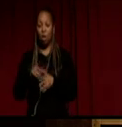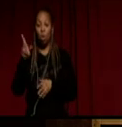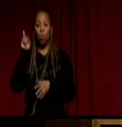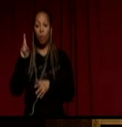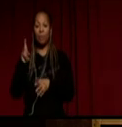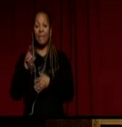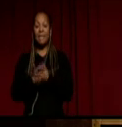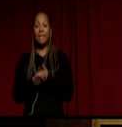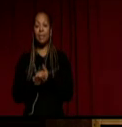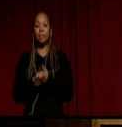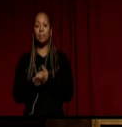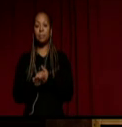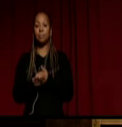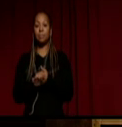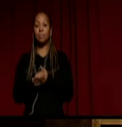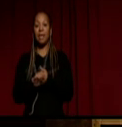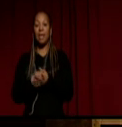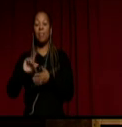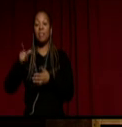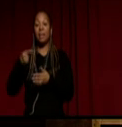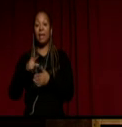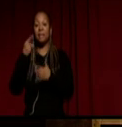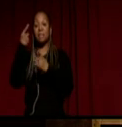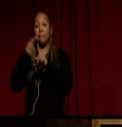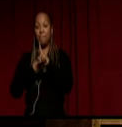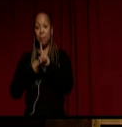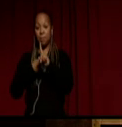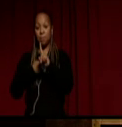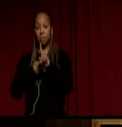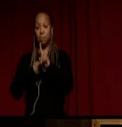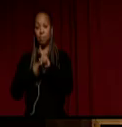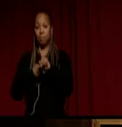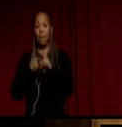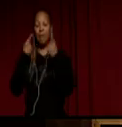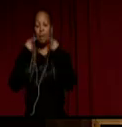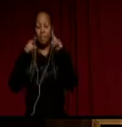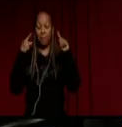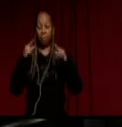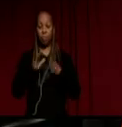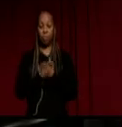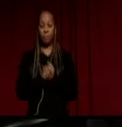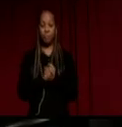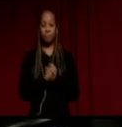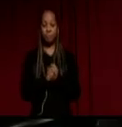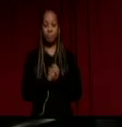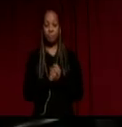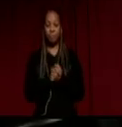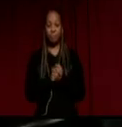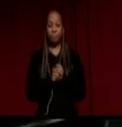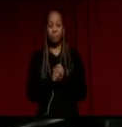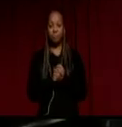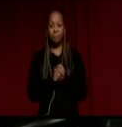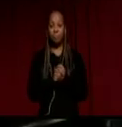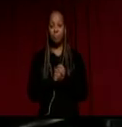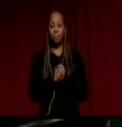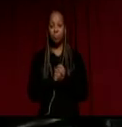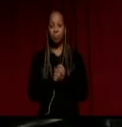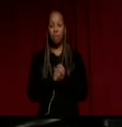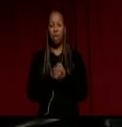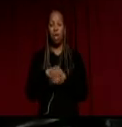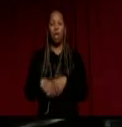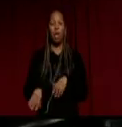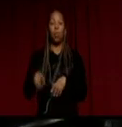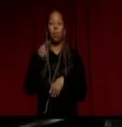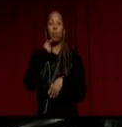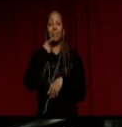to know about this next month that's ahead of us and how to make it through it? Oh, absolutely. And, you know, I was mentioning the flu